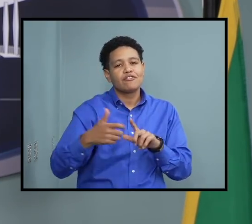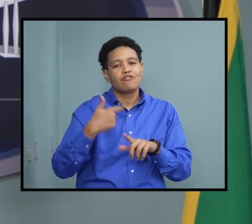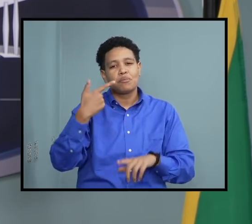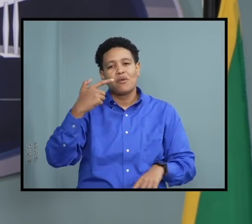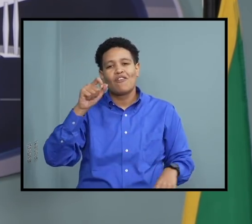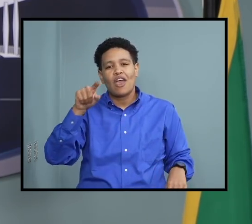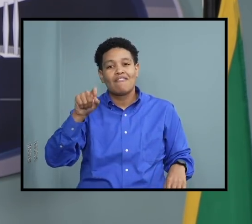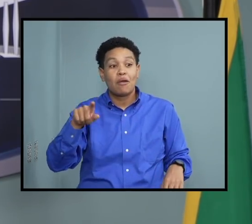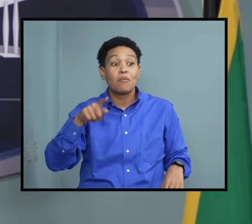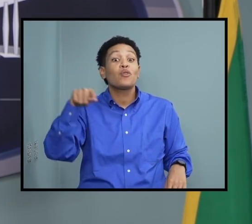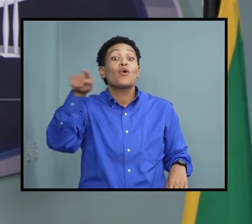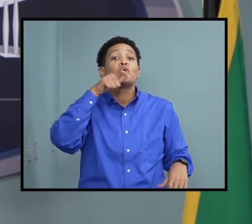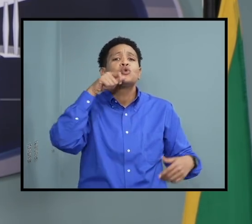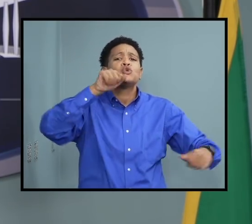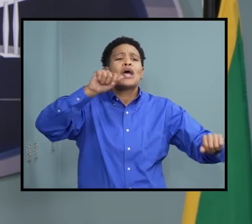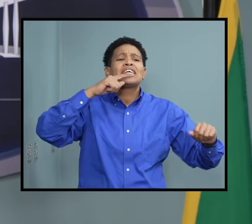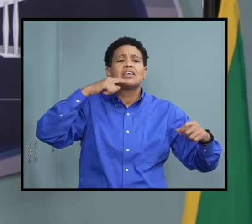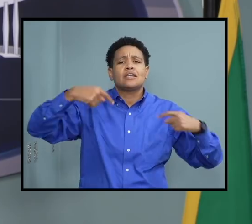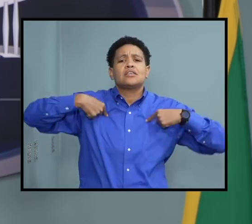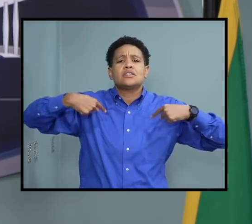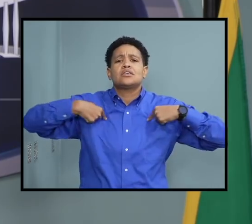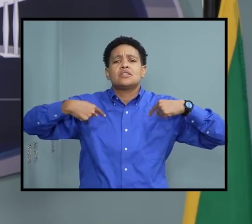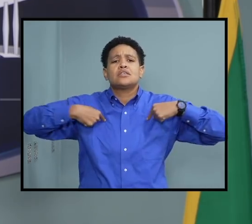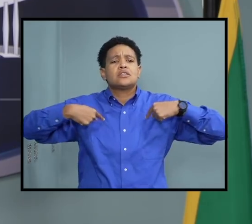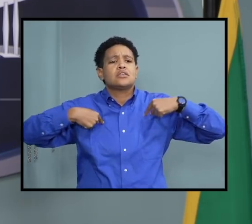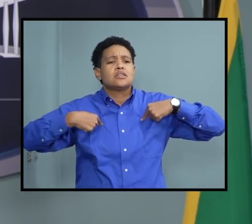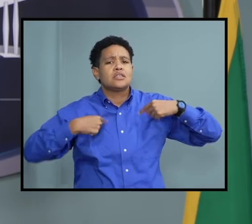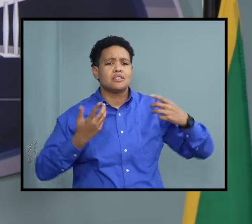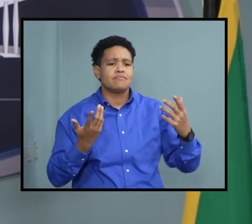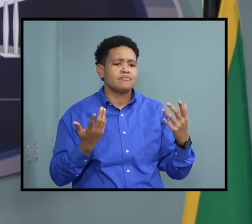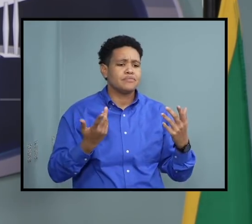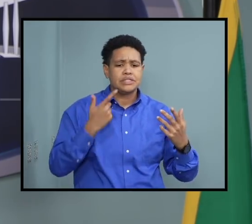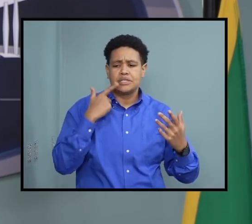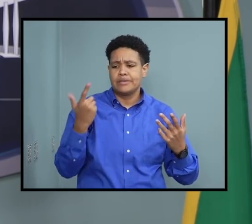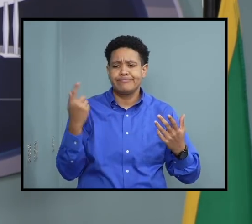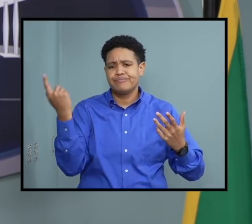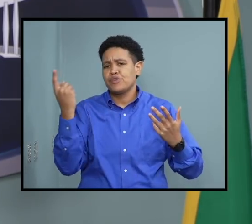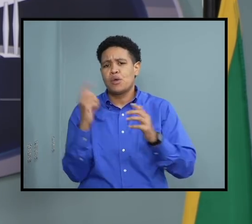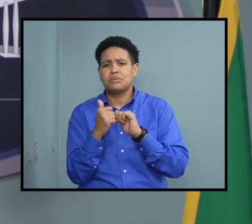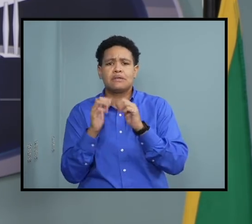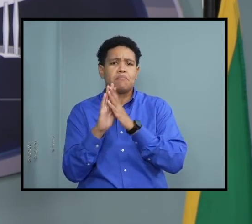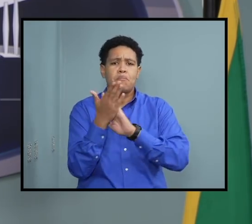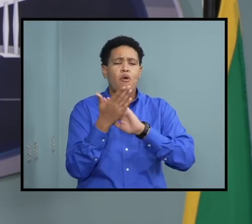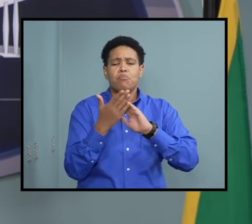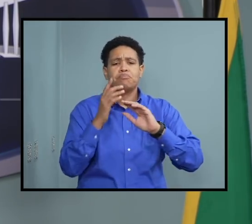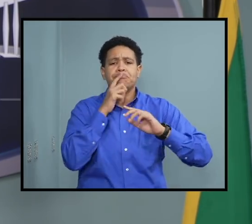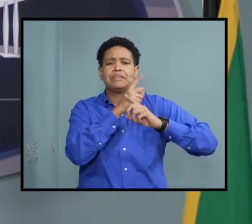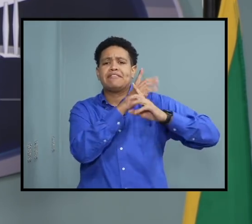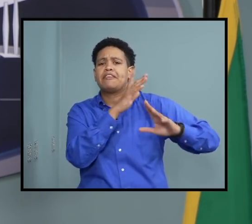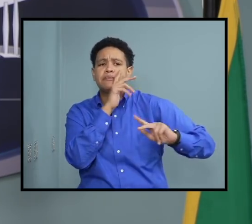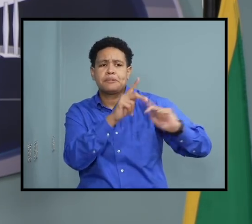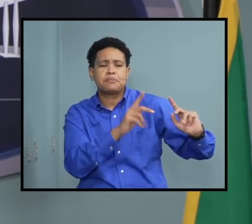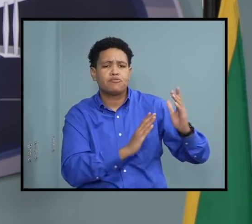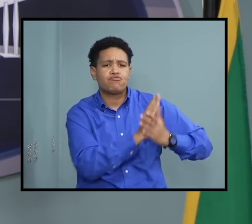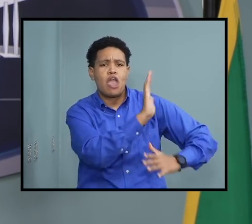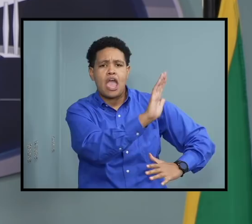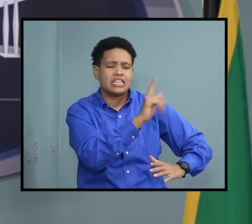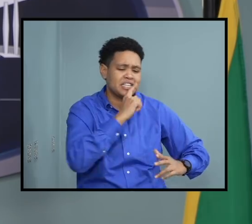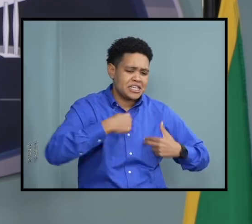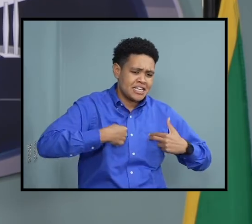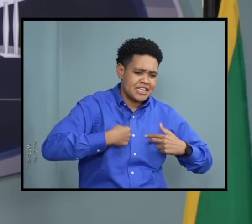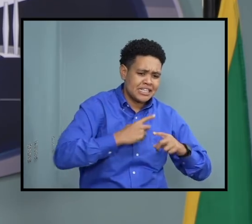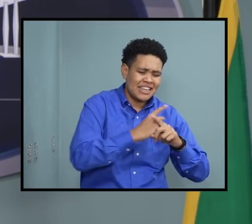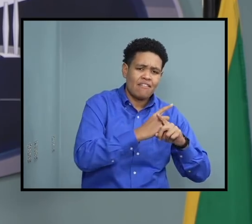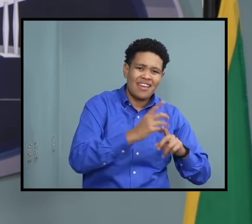So those who are trying to claim paternity and somehow to become the defenders of people's rights,